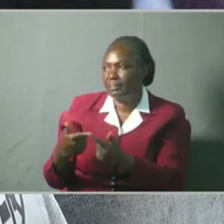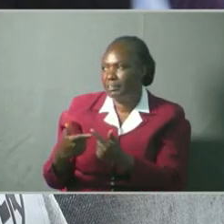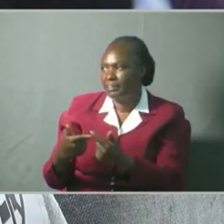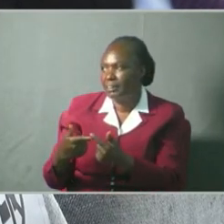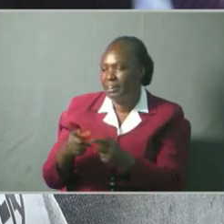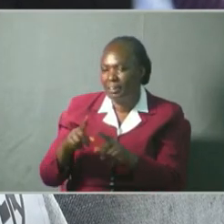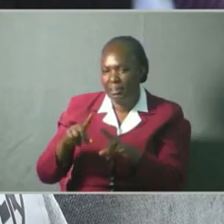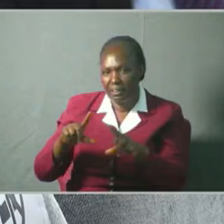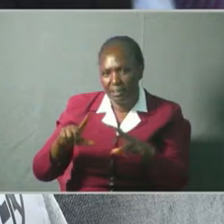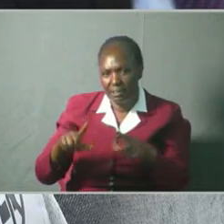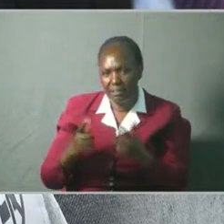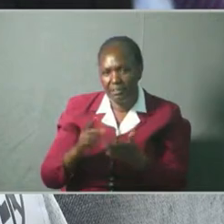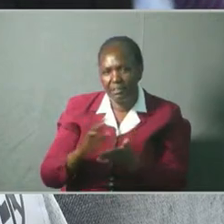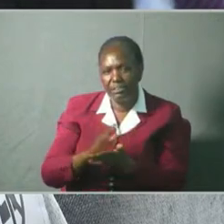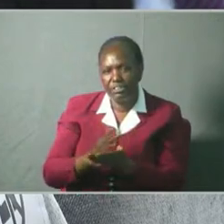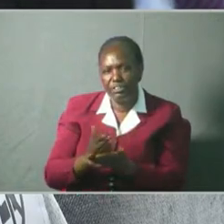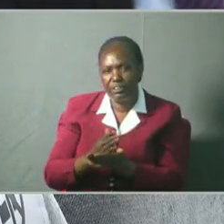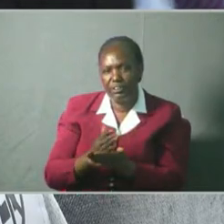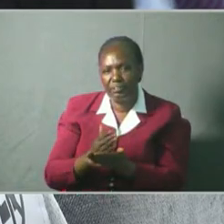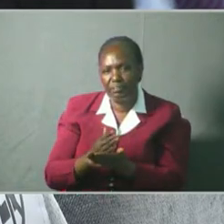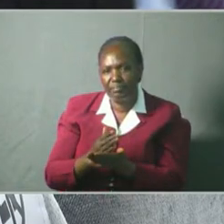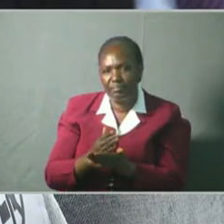Let us share.